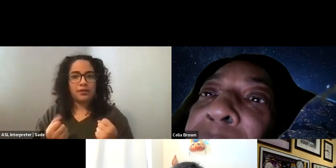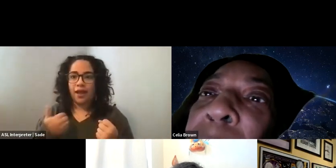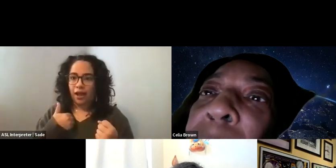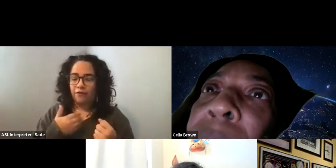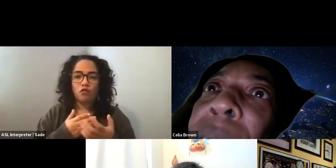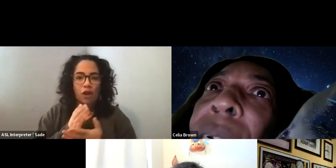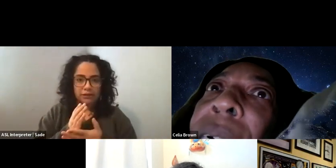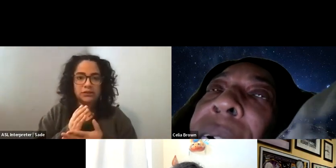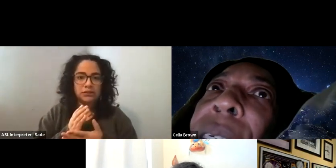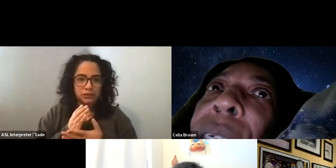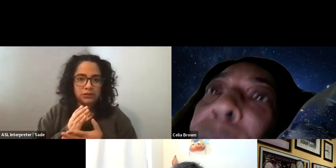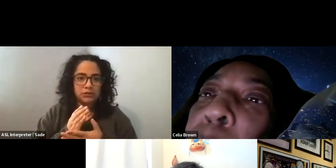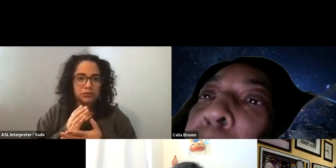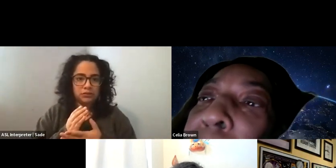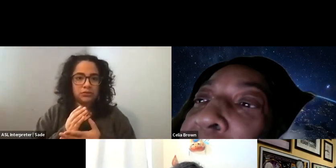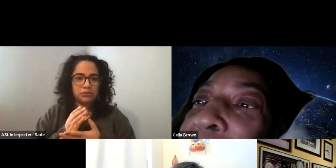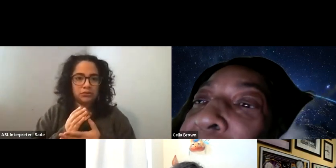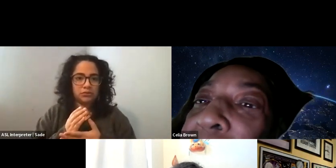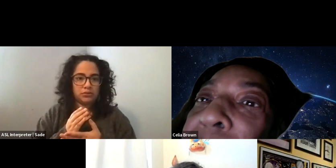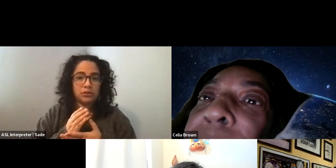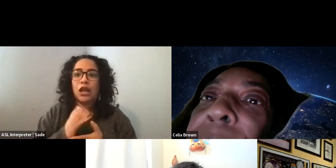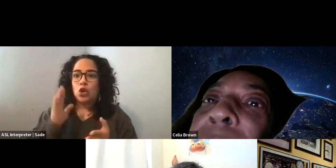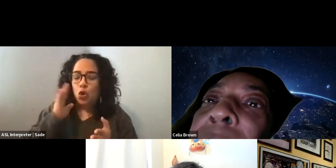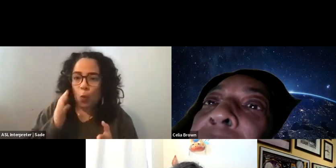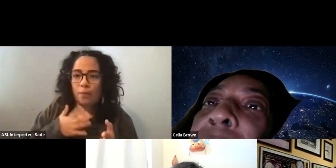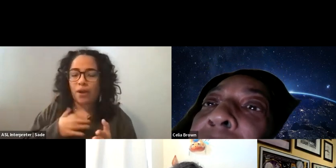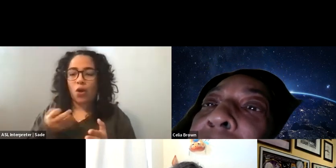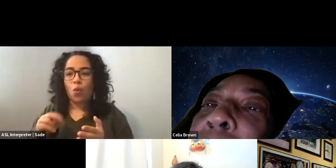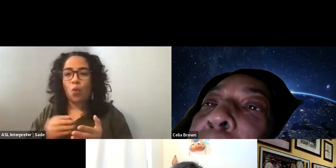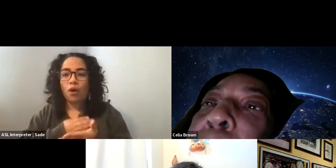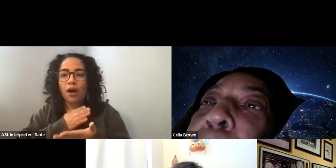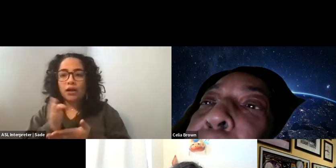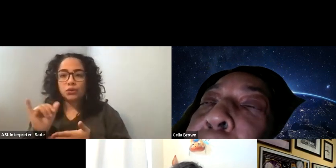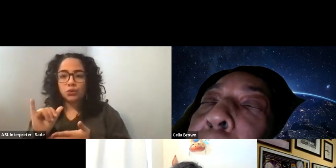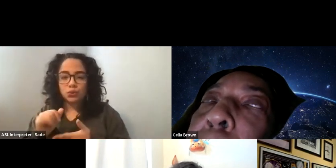you know what my rights are.